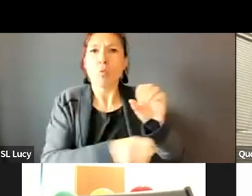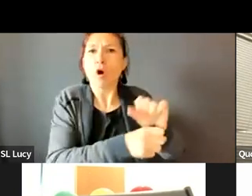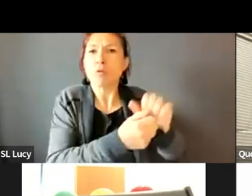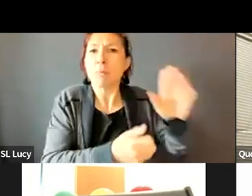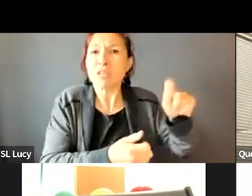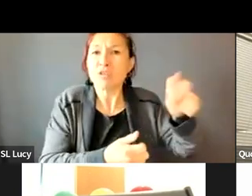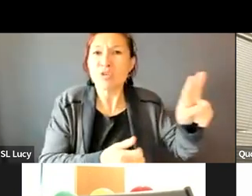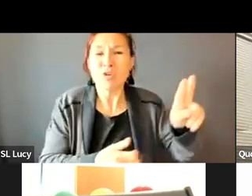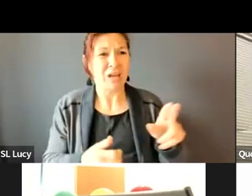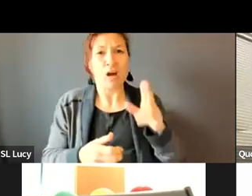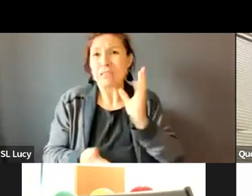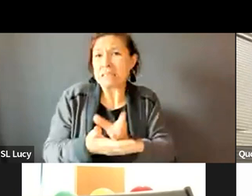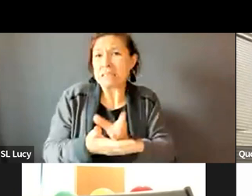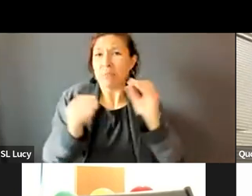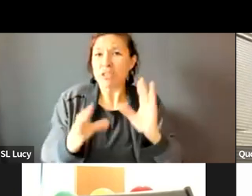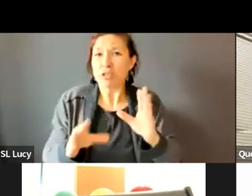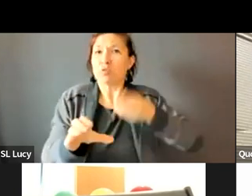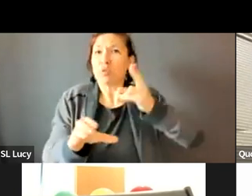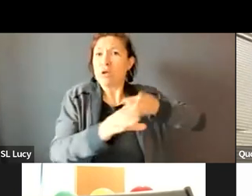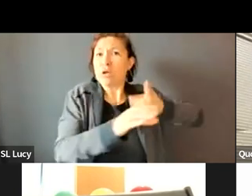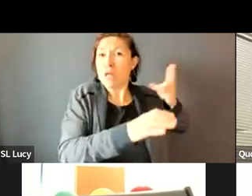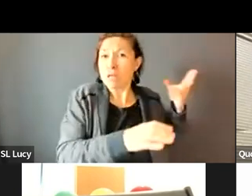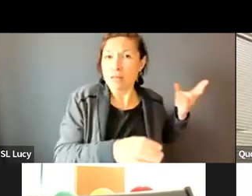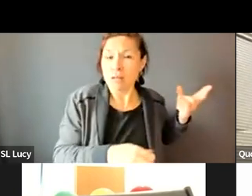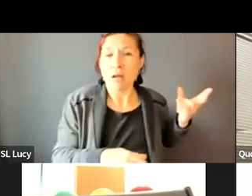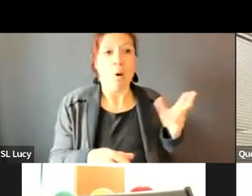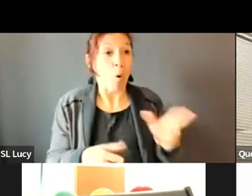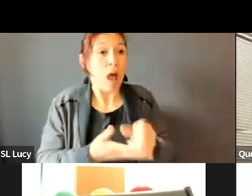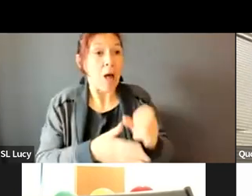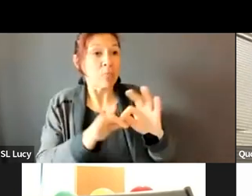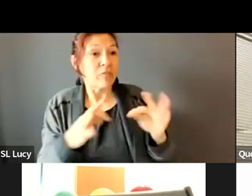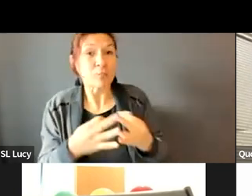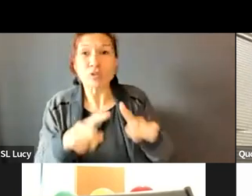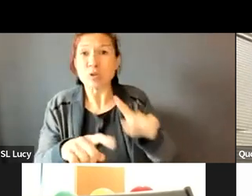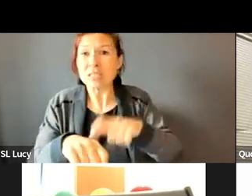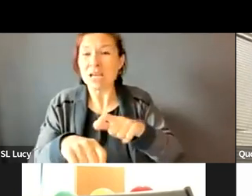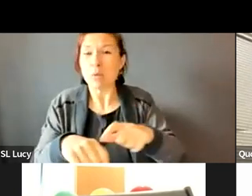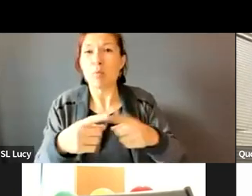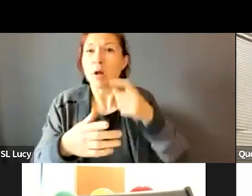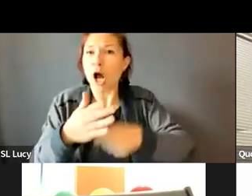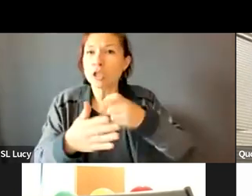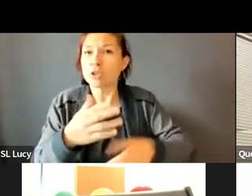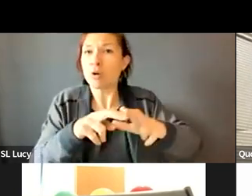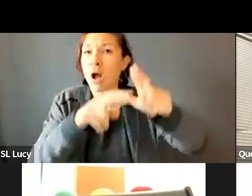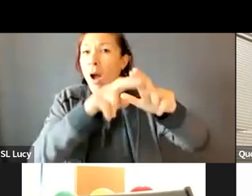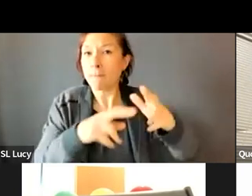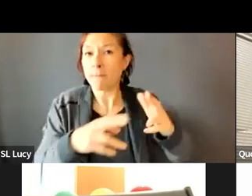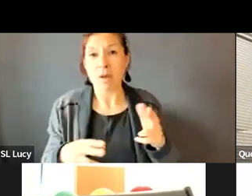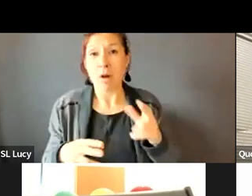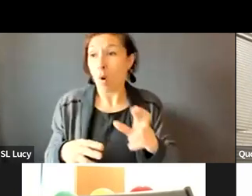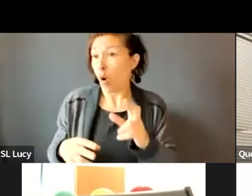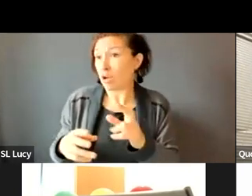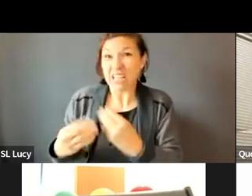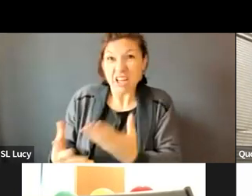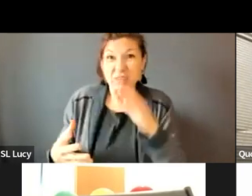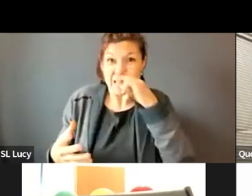or or help families during a time of inflation or putting cash in kids Pockets so that they were coming to school and we